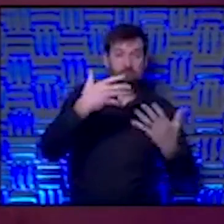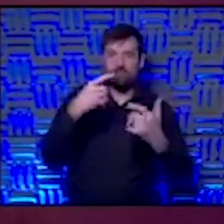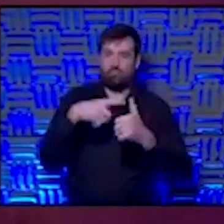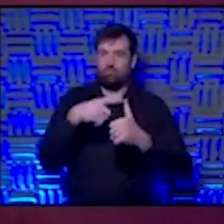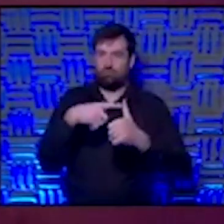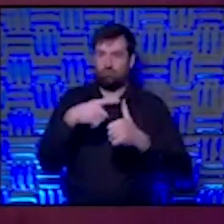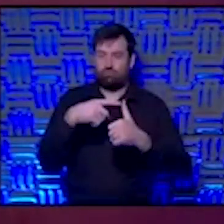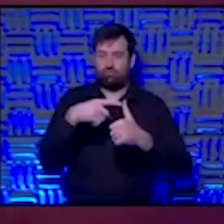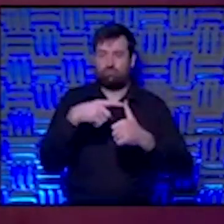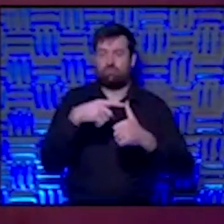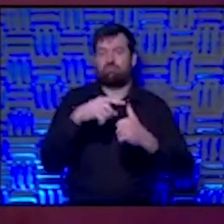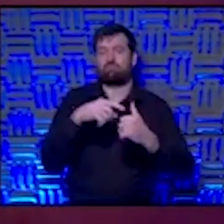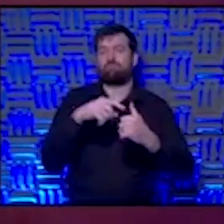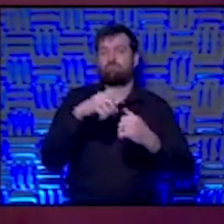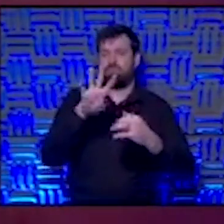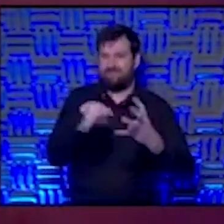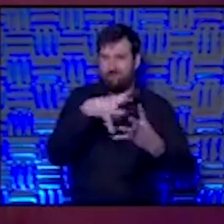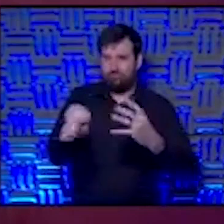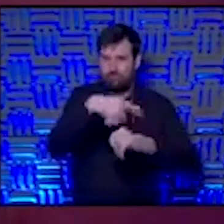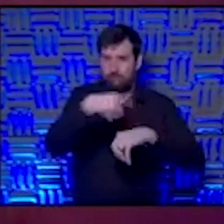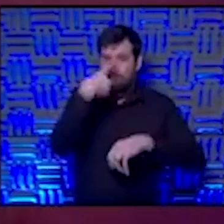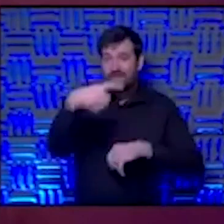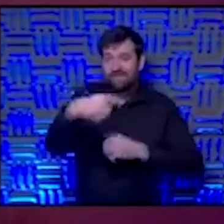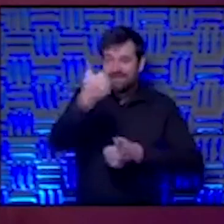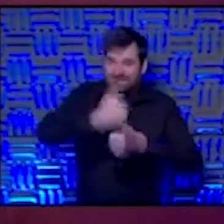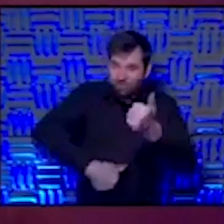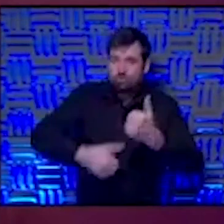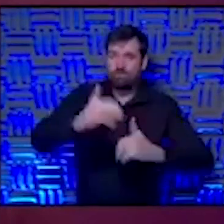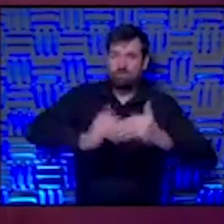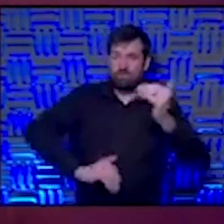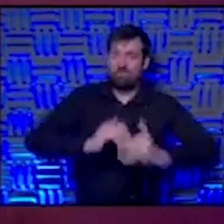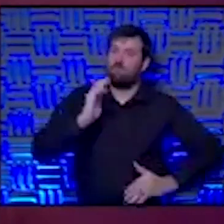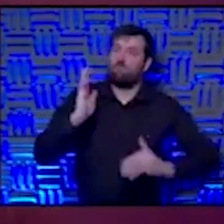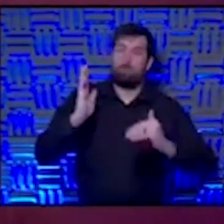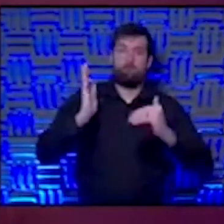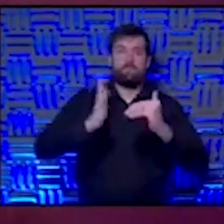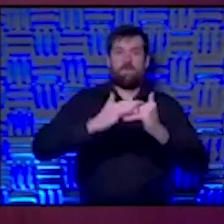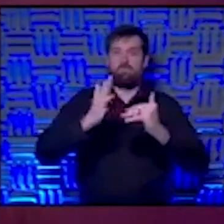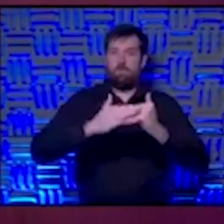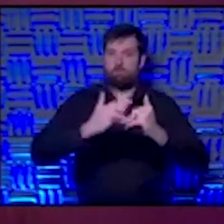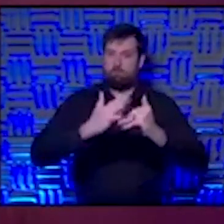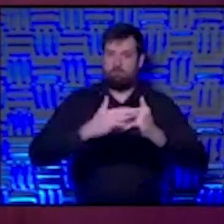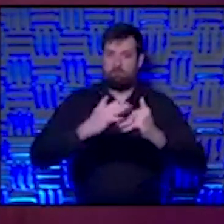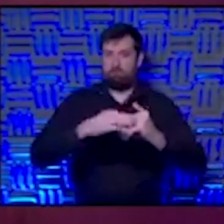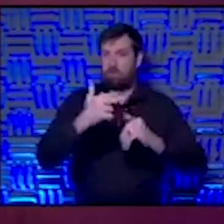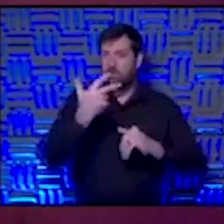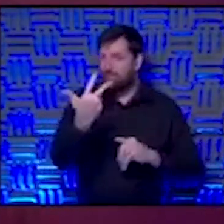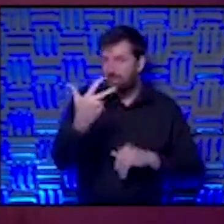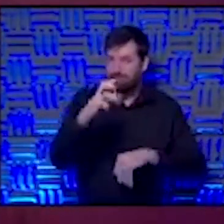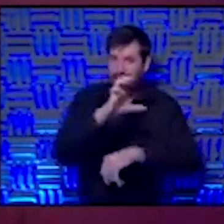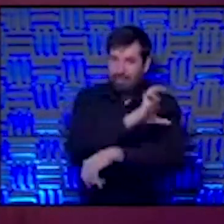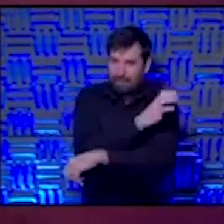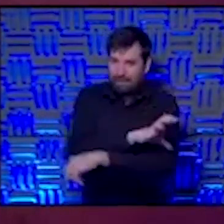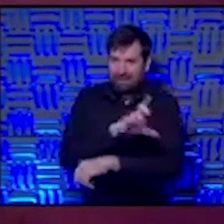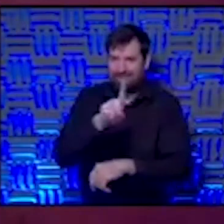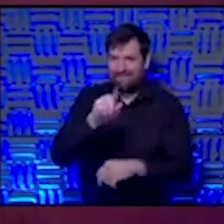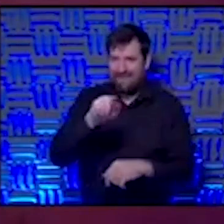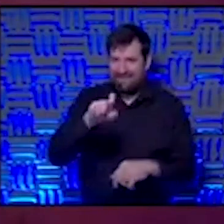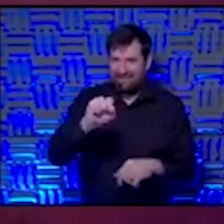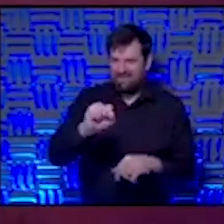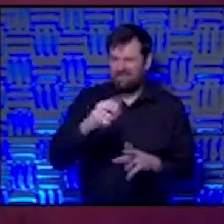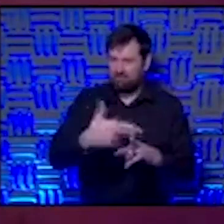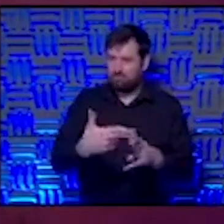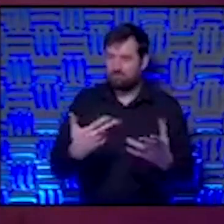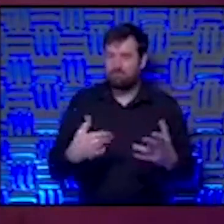of all, they're scheduling times for each facility. They'll have a minimum of 3 clinic dates, they're calling them. And at